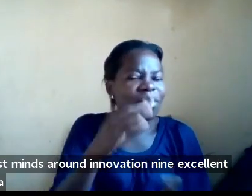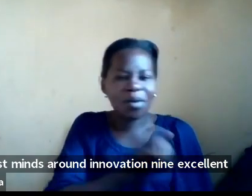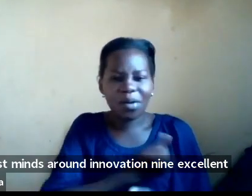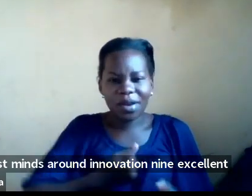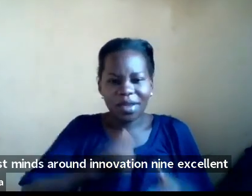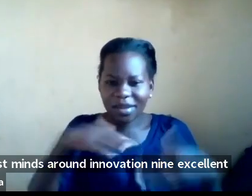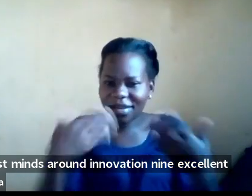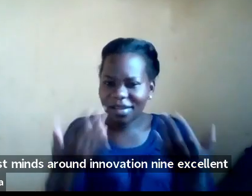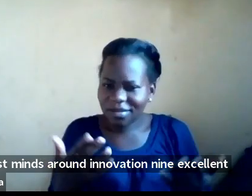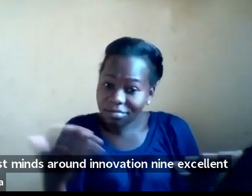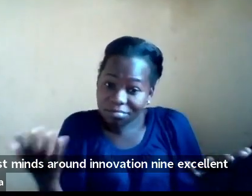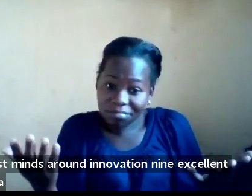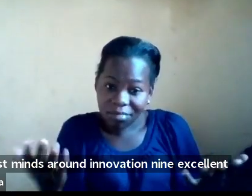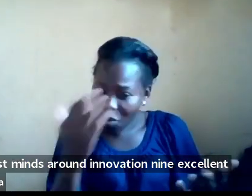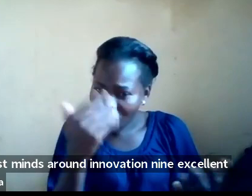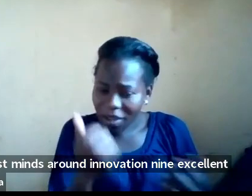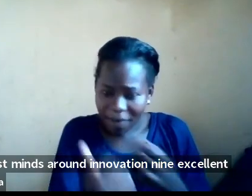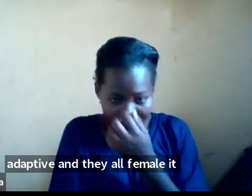female?